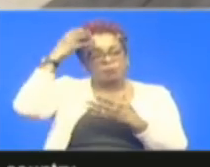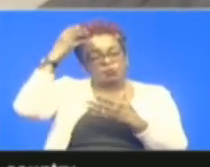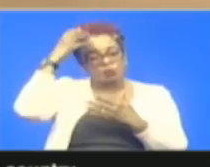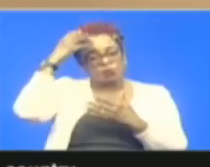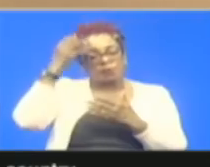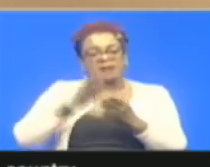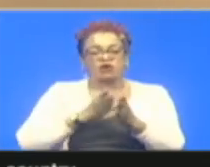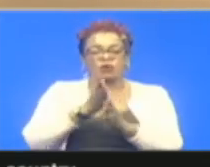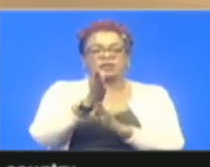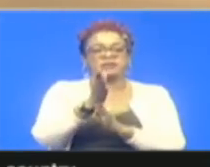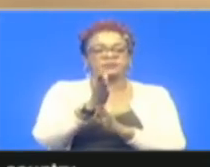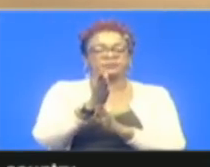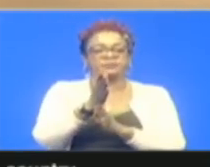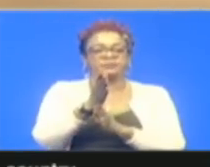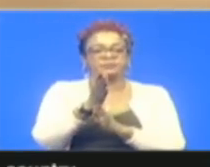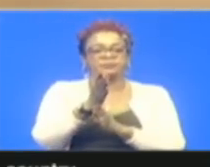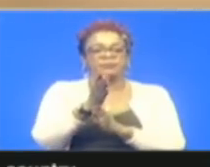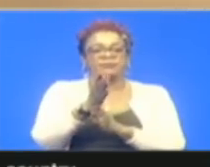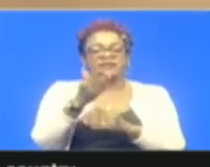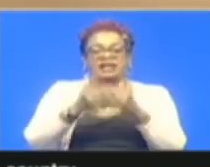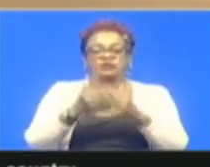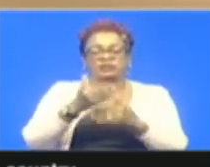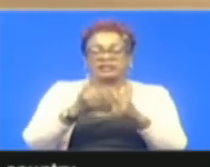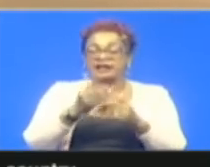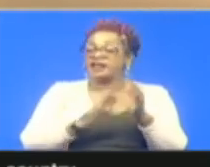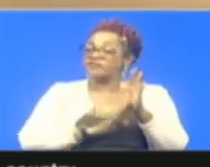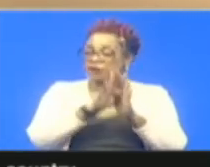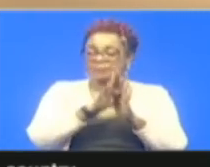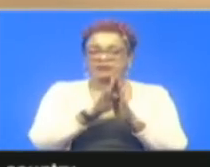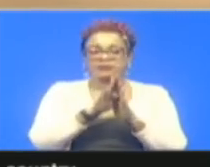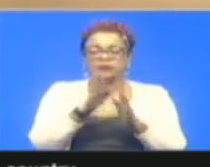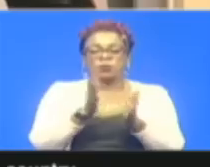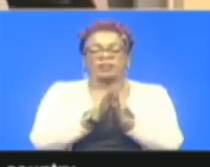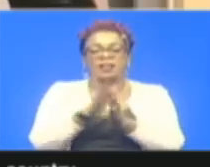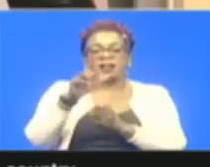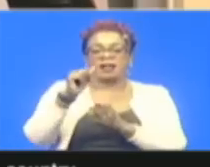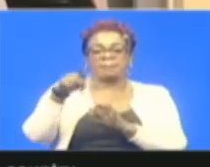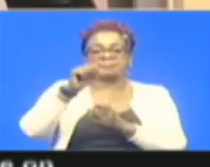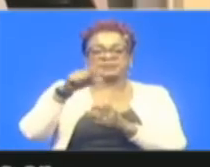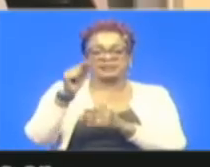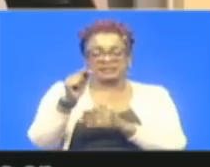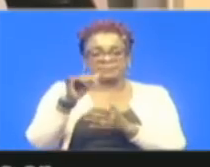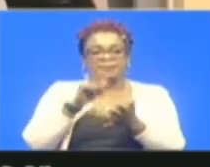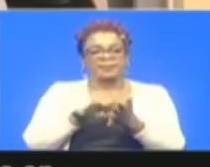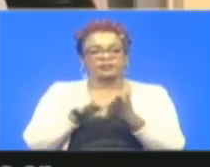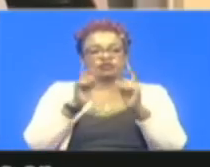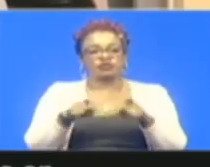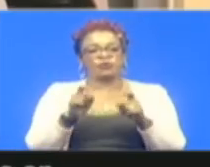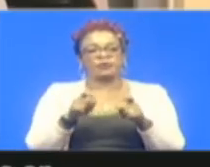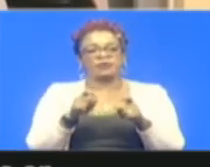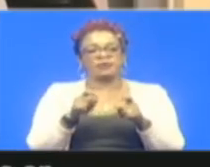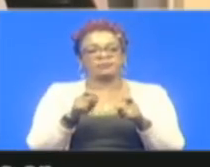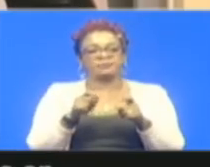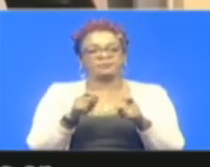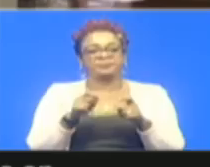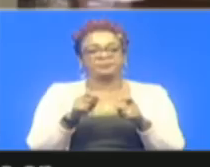road and the associated developments with the lapset that are supposed to be,